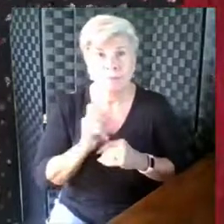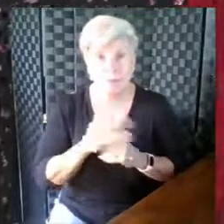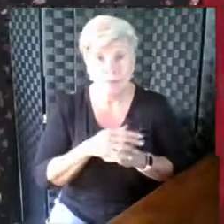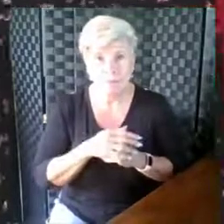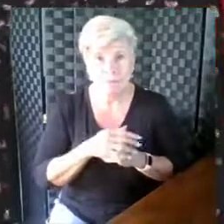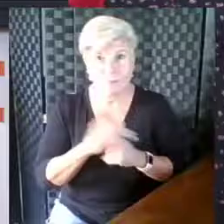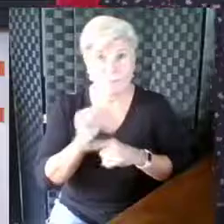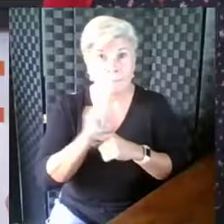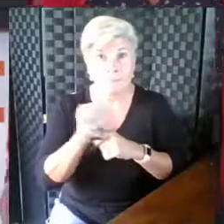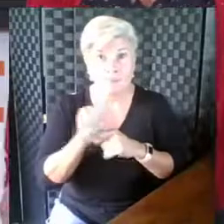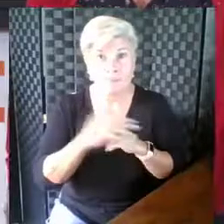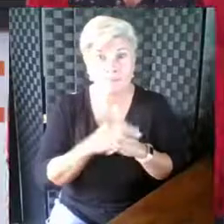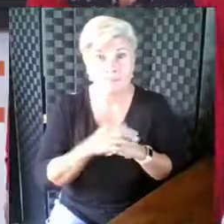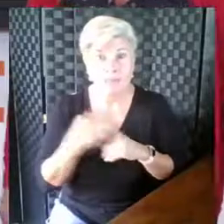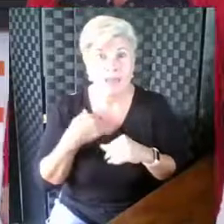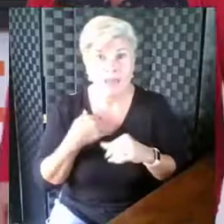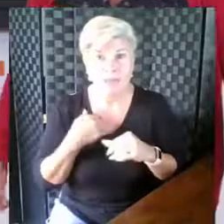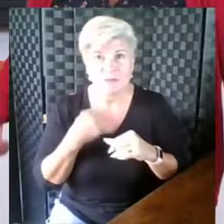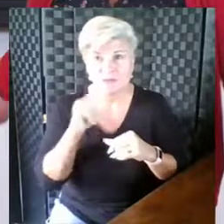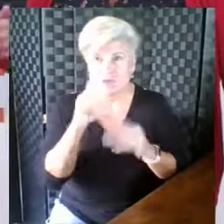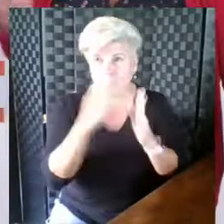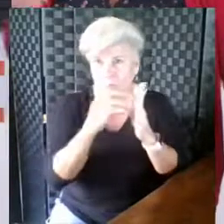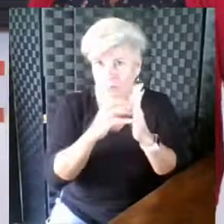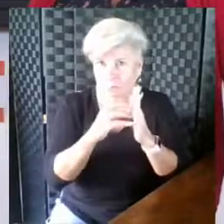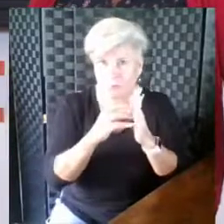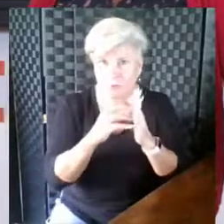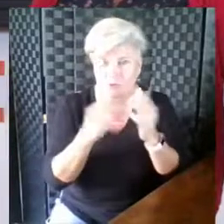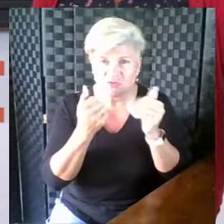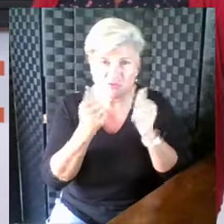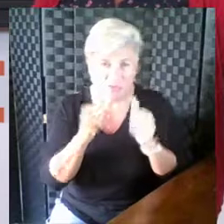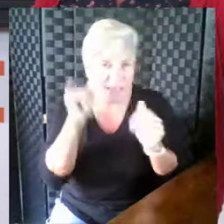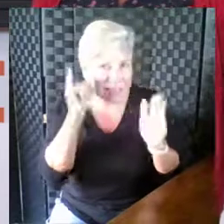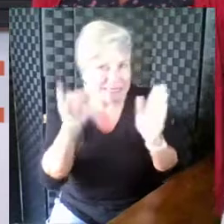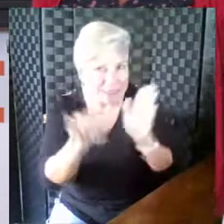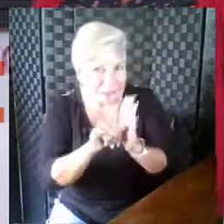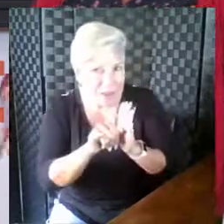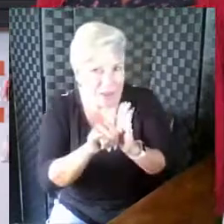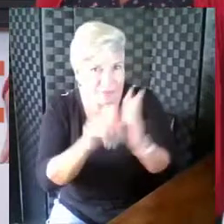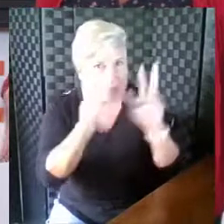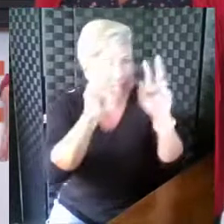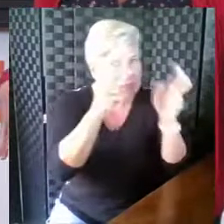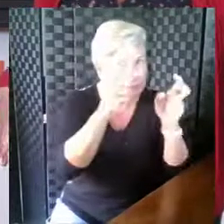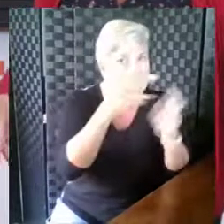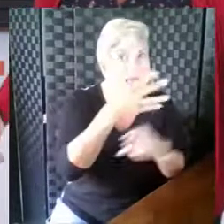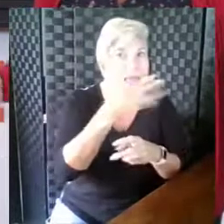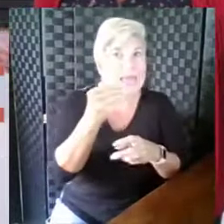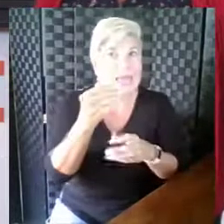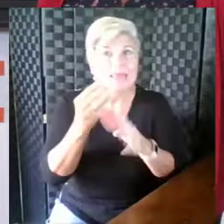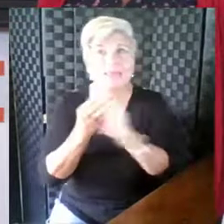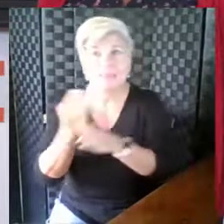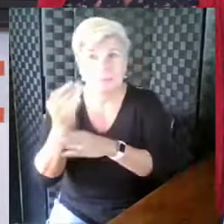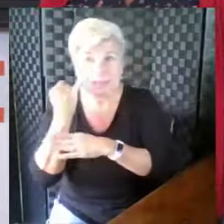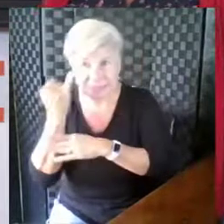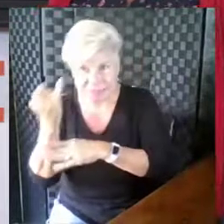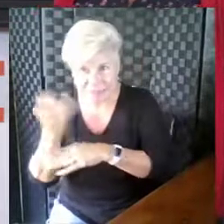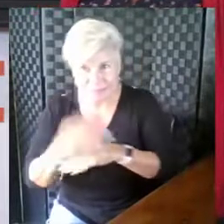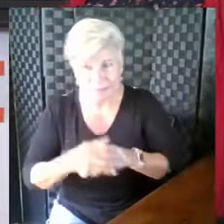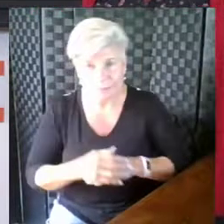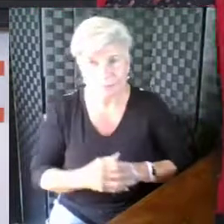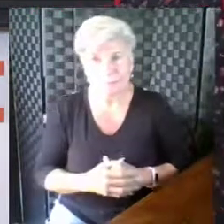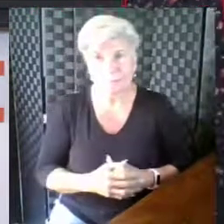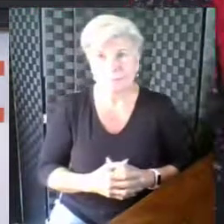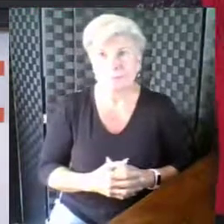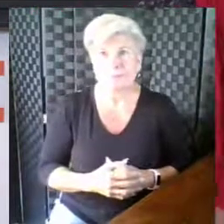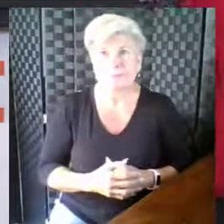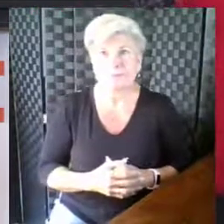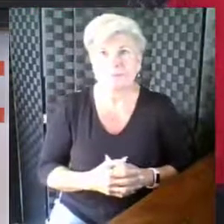All right, we're going to practice. I have a couple passages and we're going to try to identify the topic and then come up with a main idea